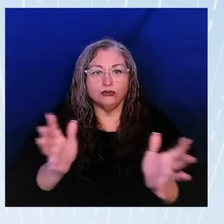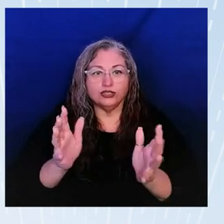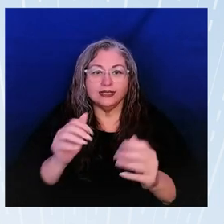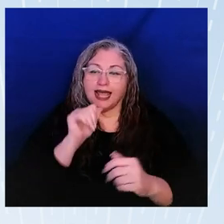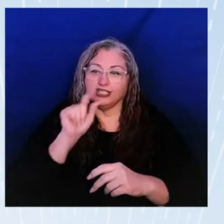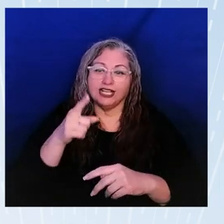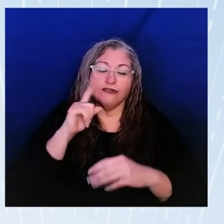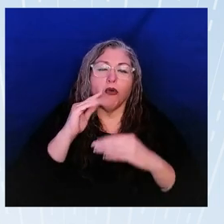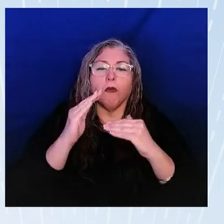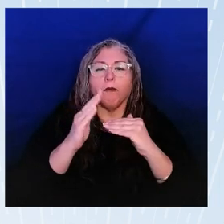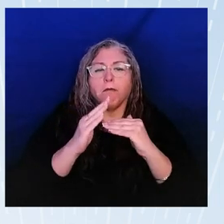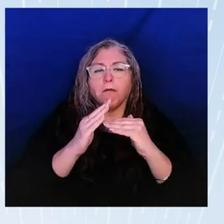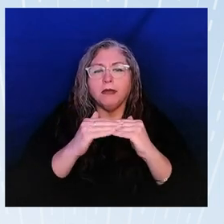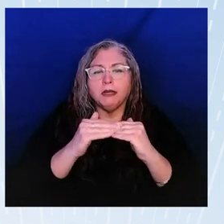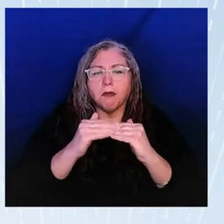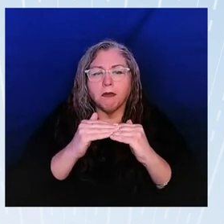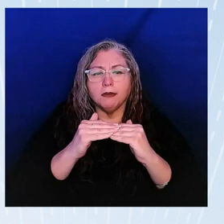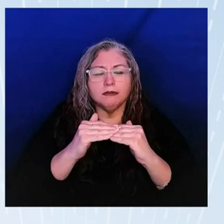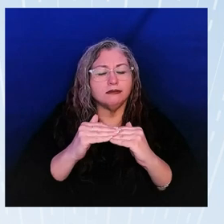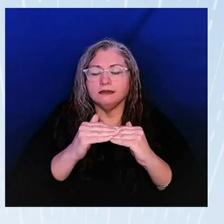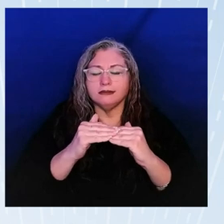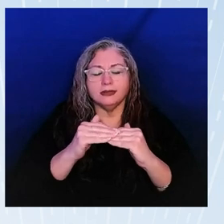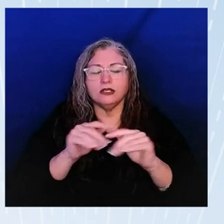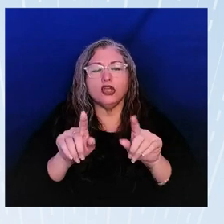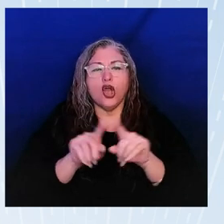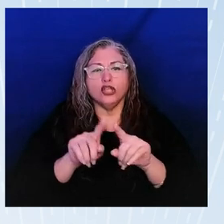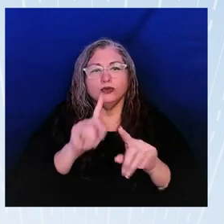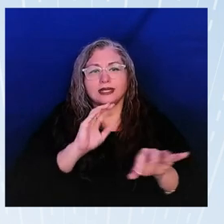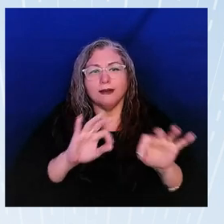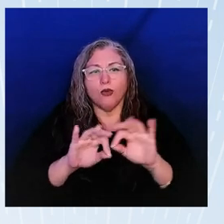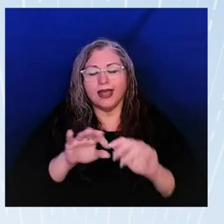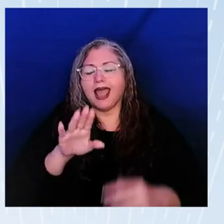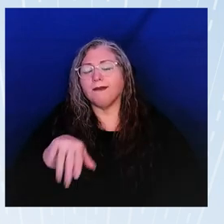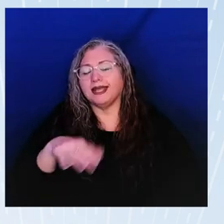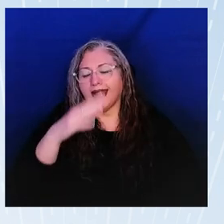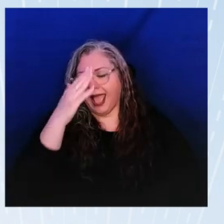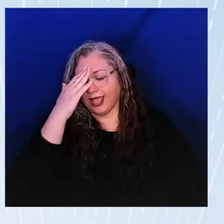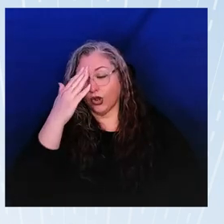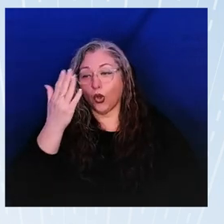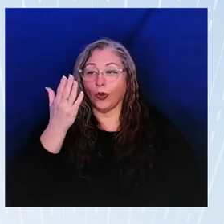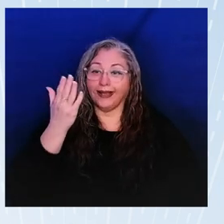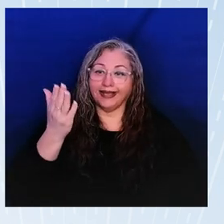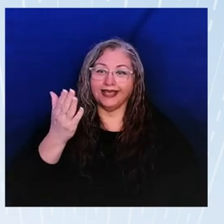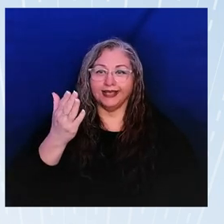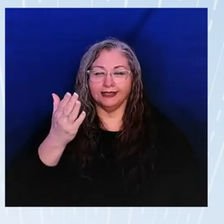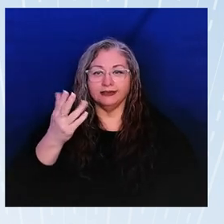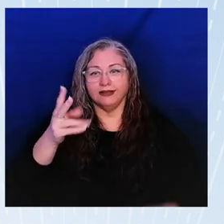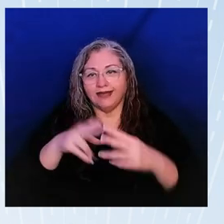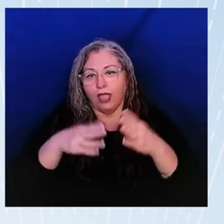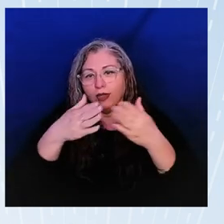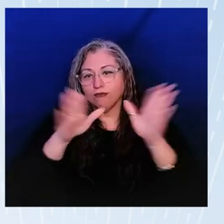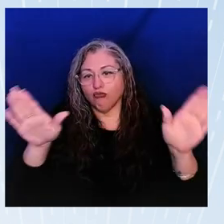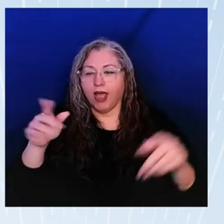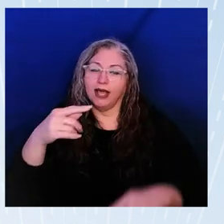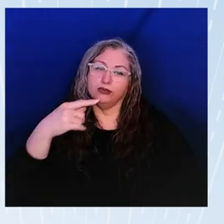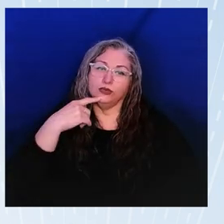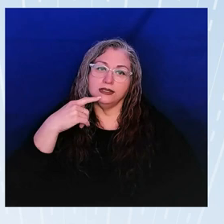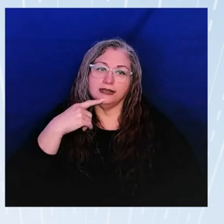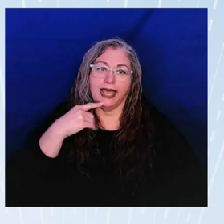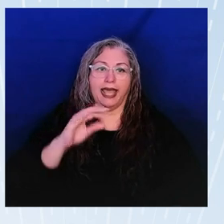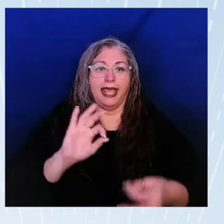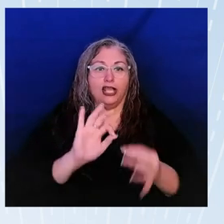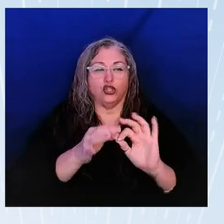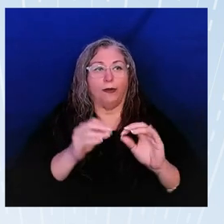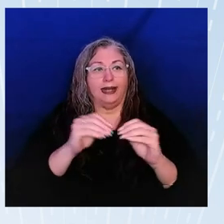minimum. It is also important. I know on here it's pretty broad in saying interpret in